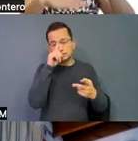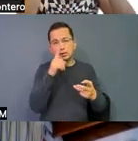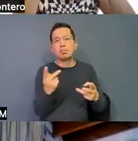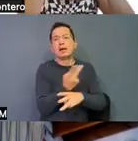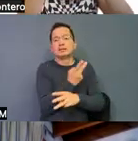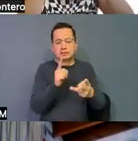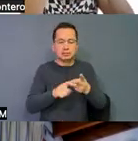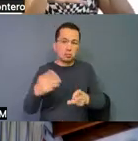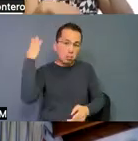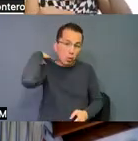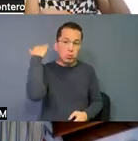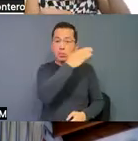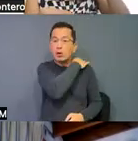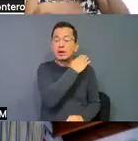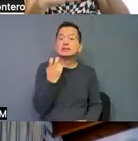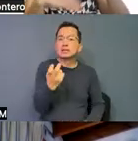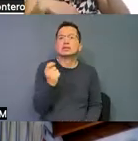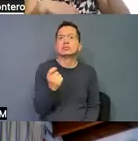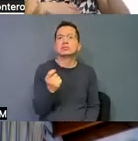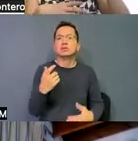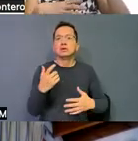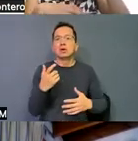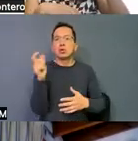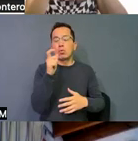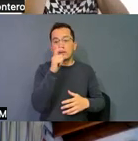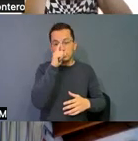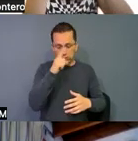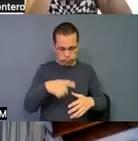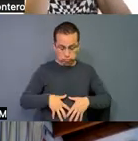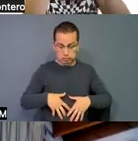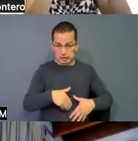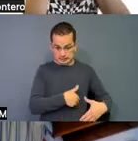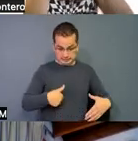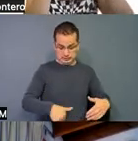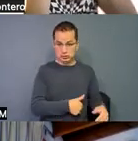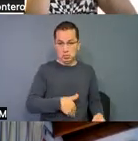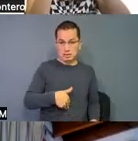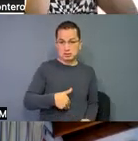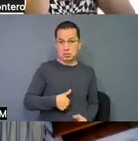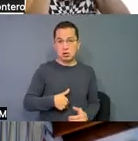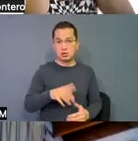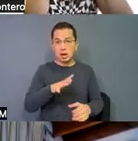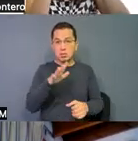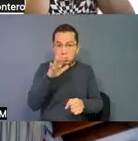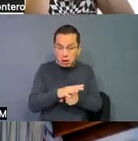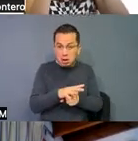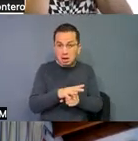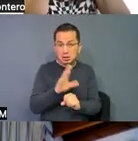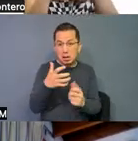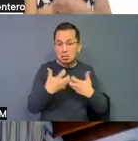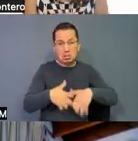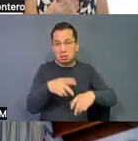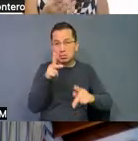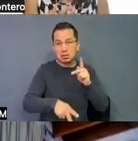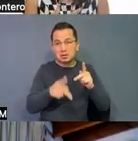diaphragm kind of, when the digestive system shuts down, it's kind of stuck. It doesn't let the lungs